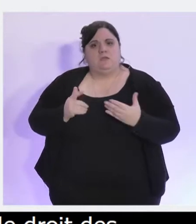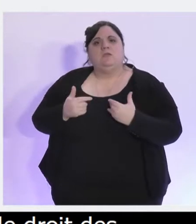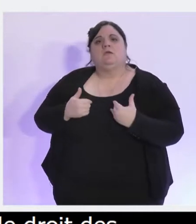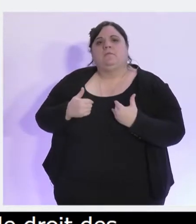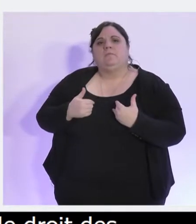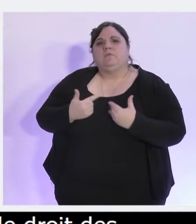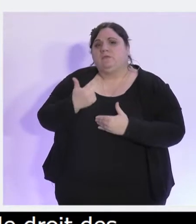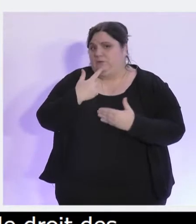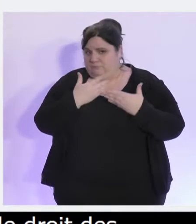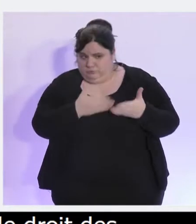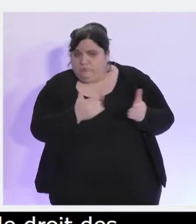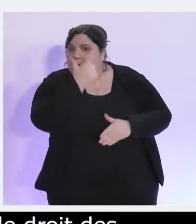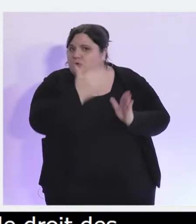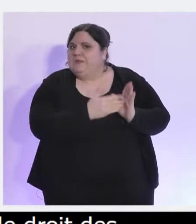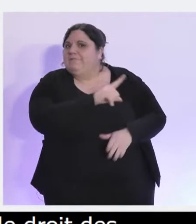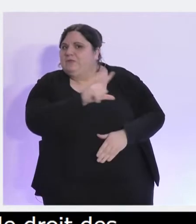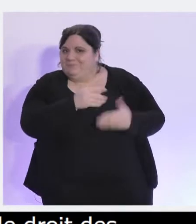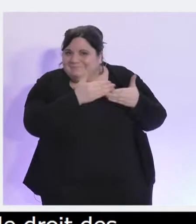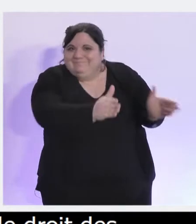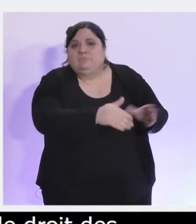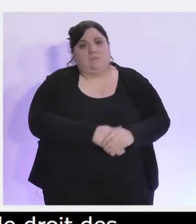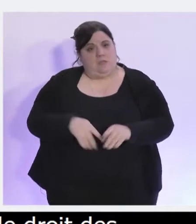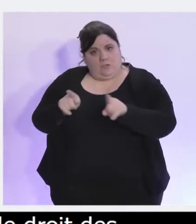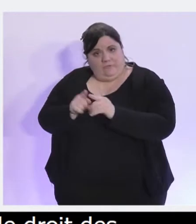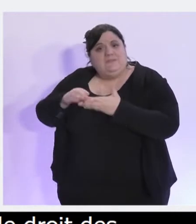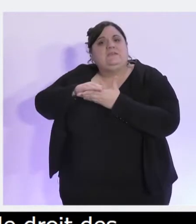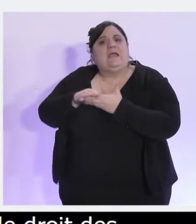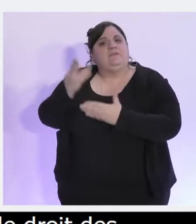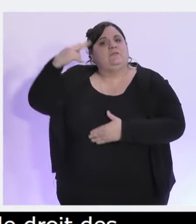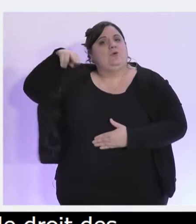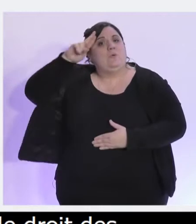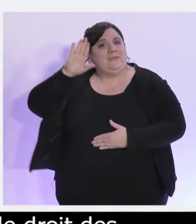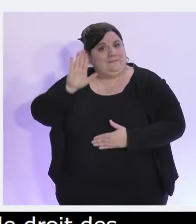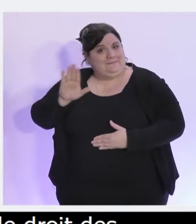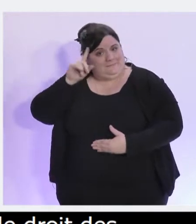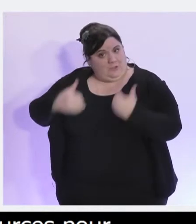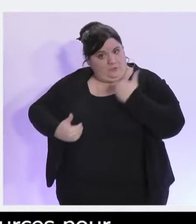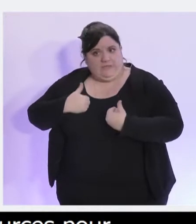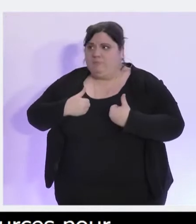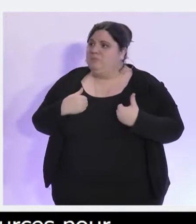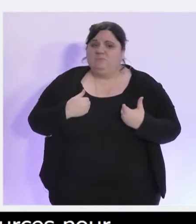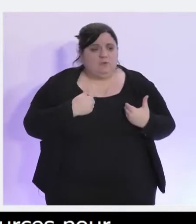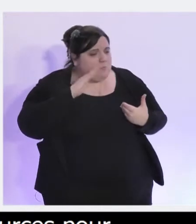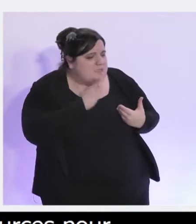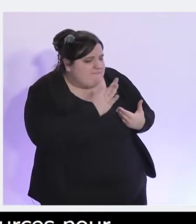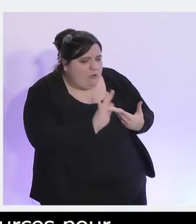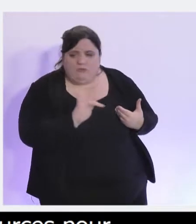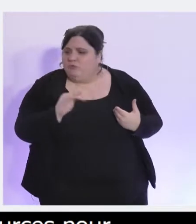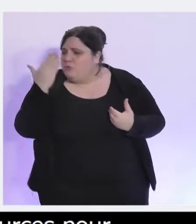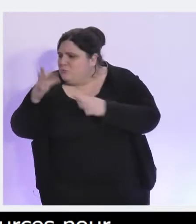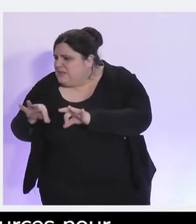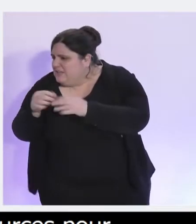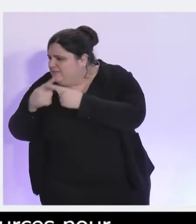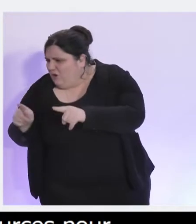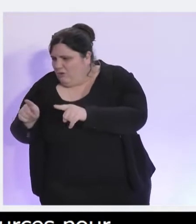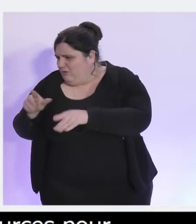And this is to guarantee access beyond the frontiers. So a pilot project for the European Card